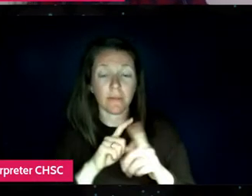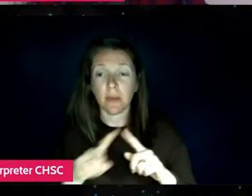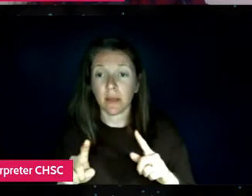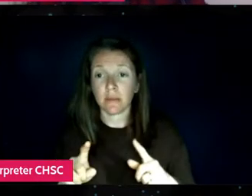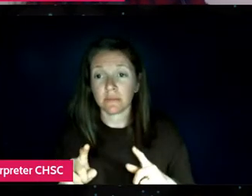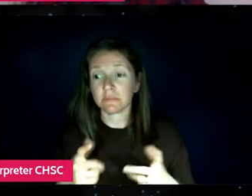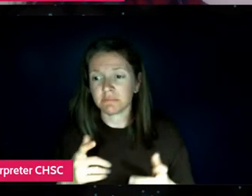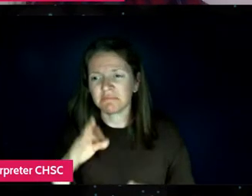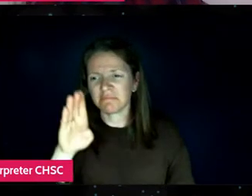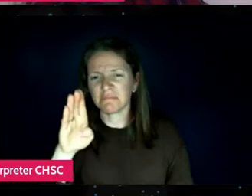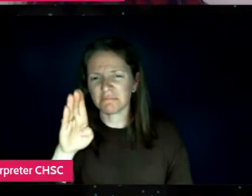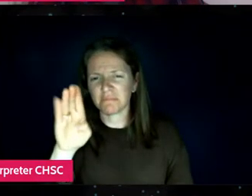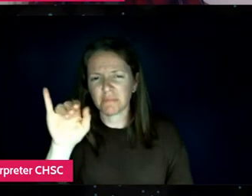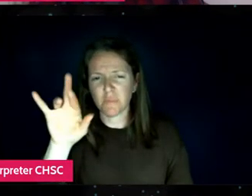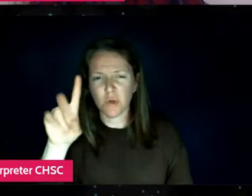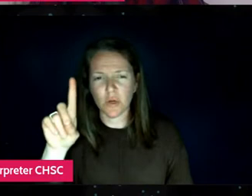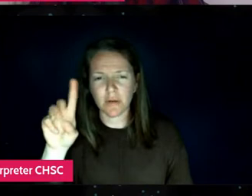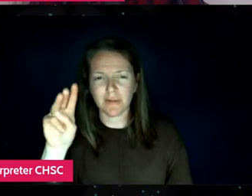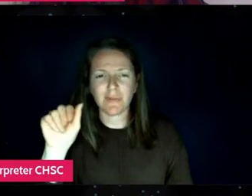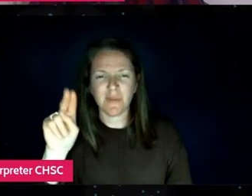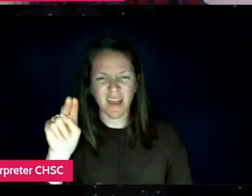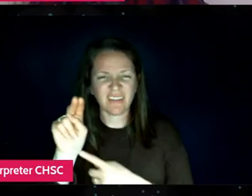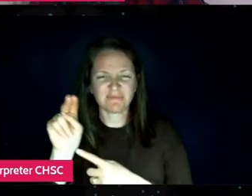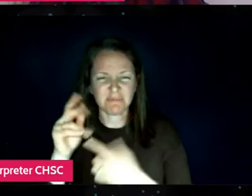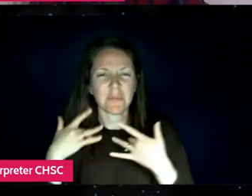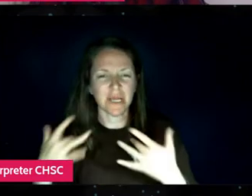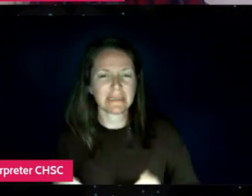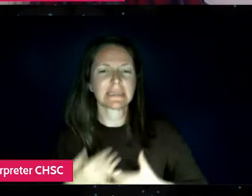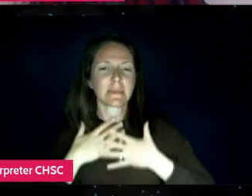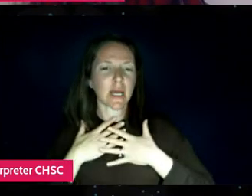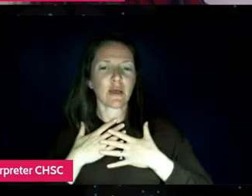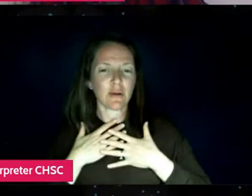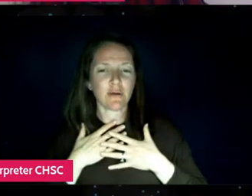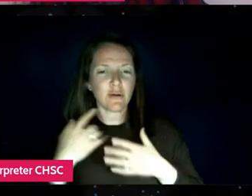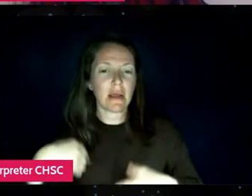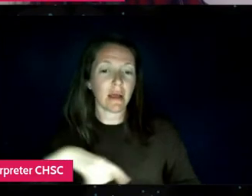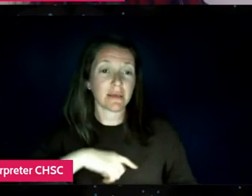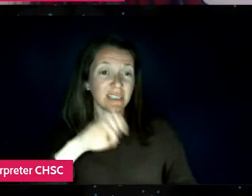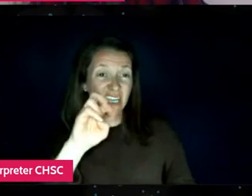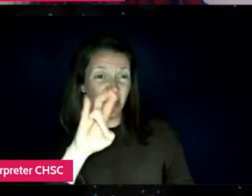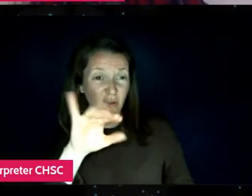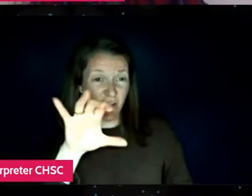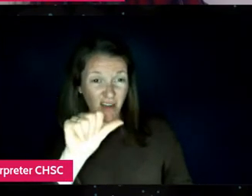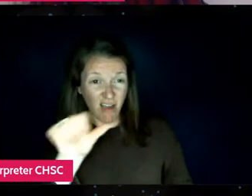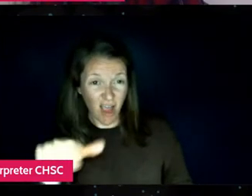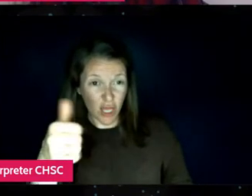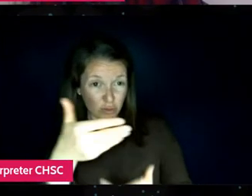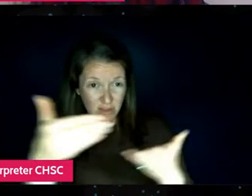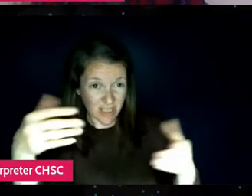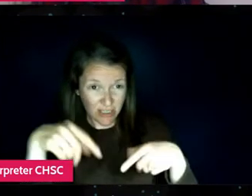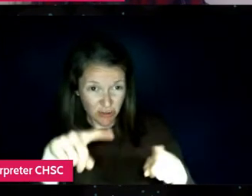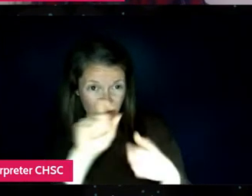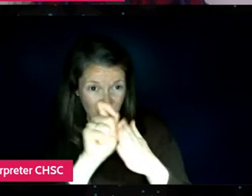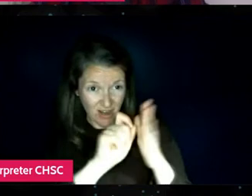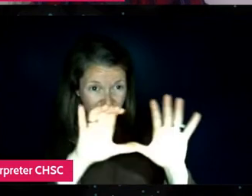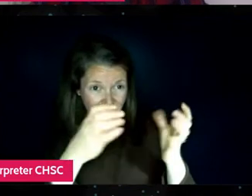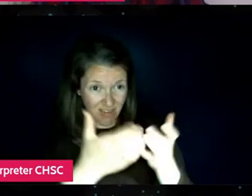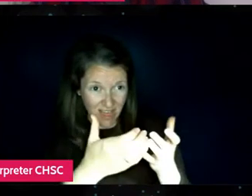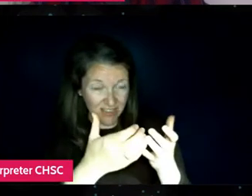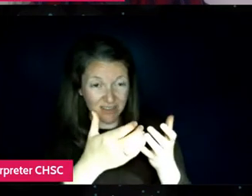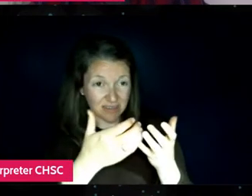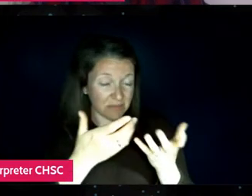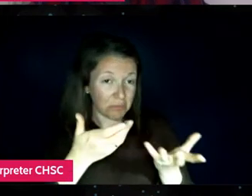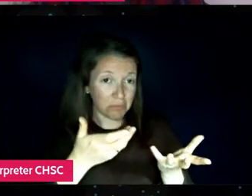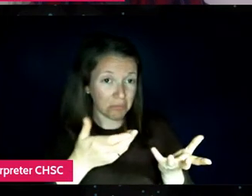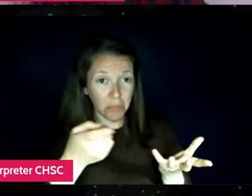sure. Birdman was actually one of the biggest inspirations. And Erica, I'm not sure if there are, you know, things in the writing class that, or films in the writing class